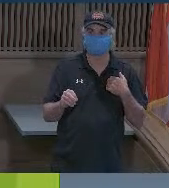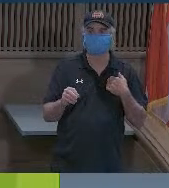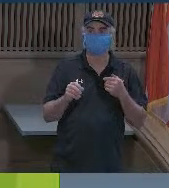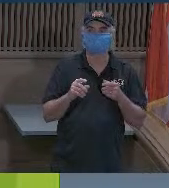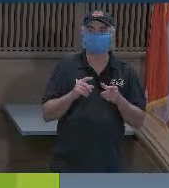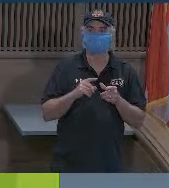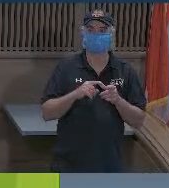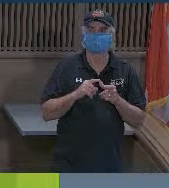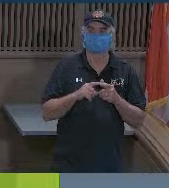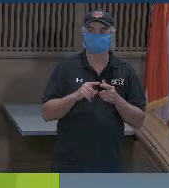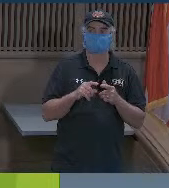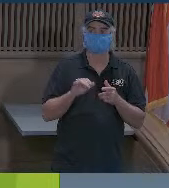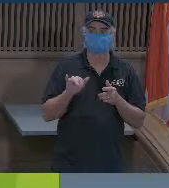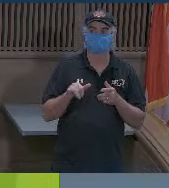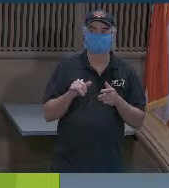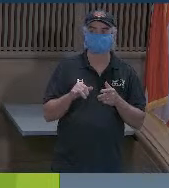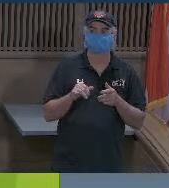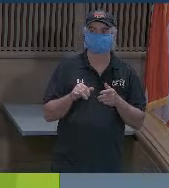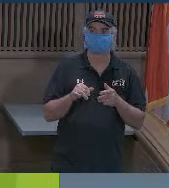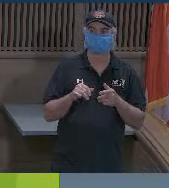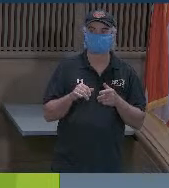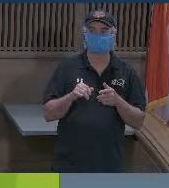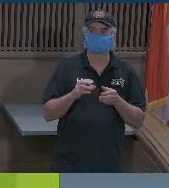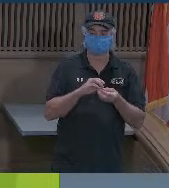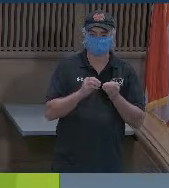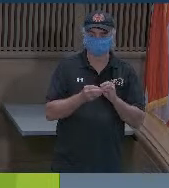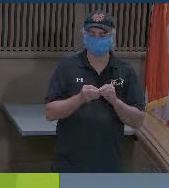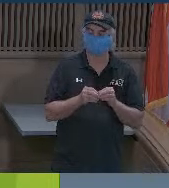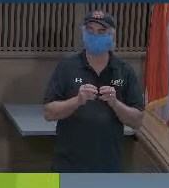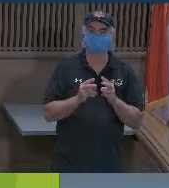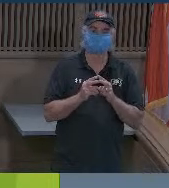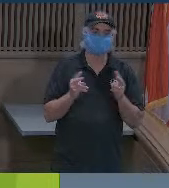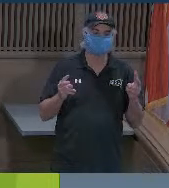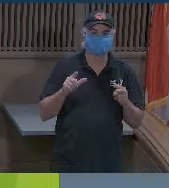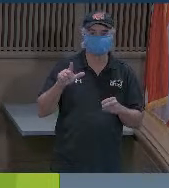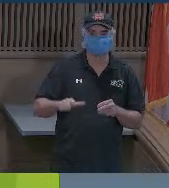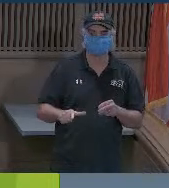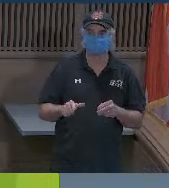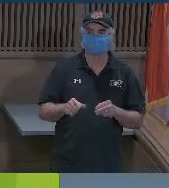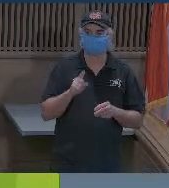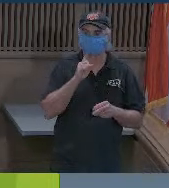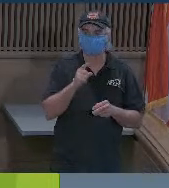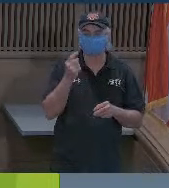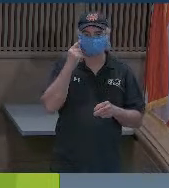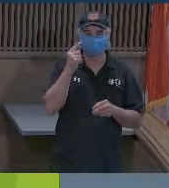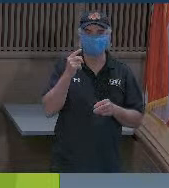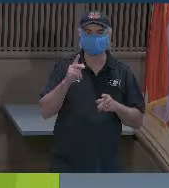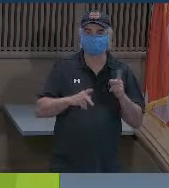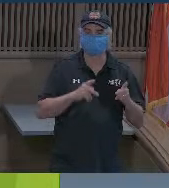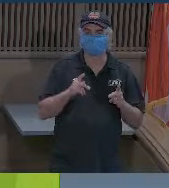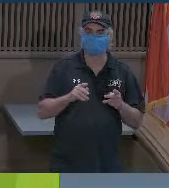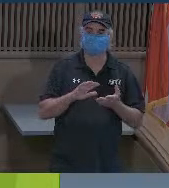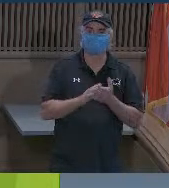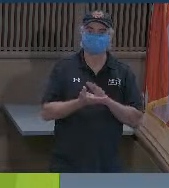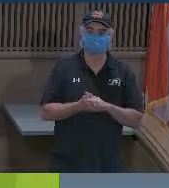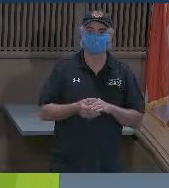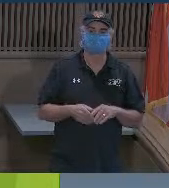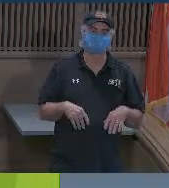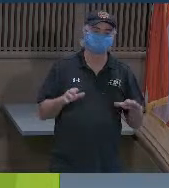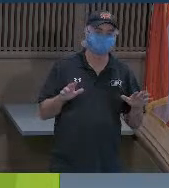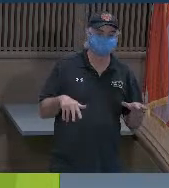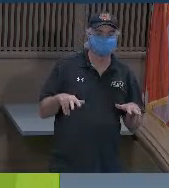4th, the positivity rate was so slow, there was a great deal of complacency because we had